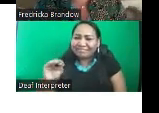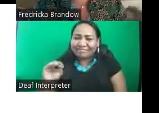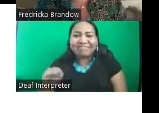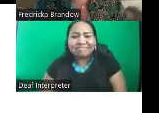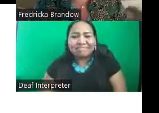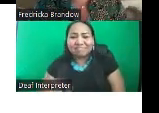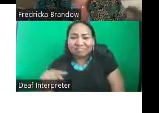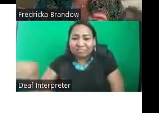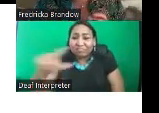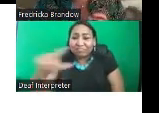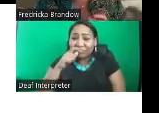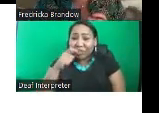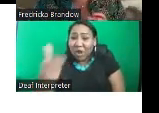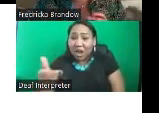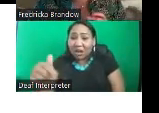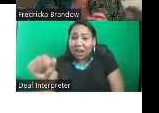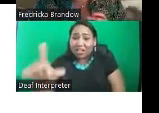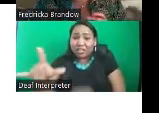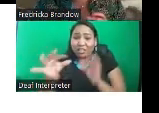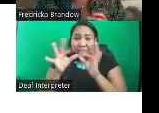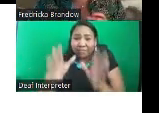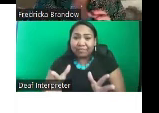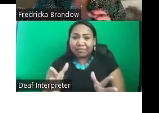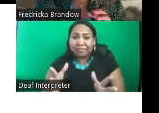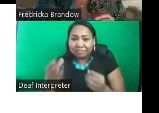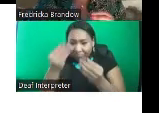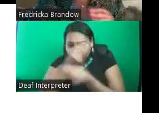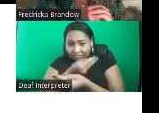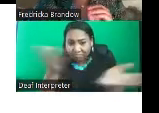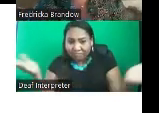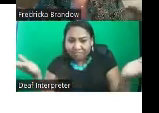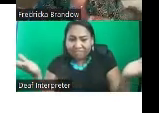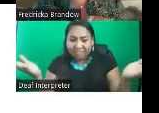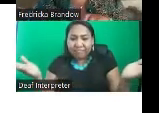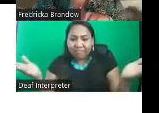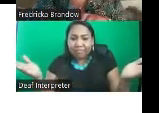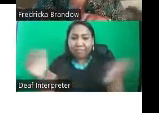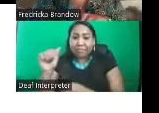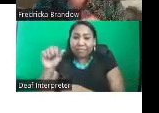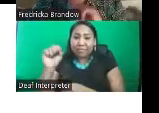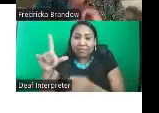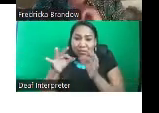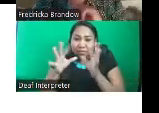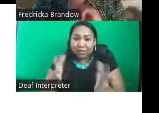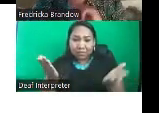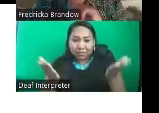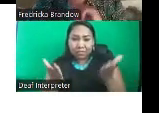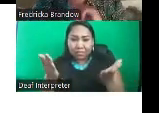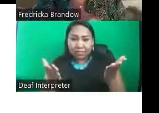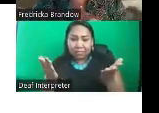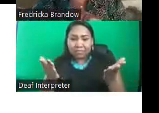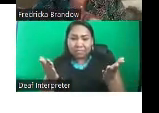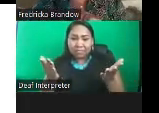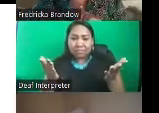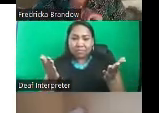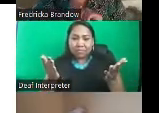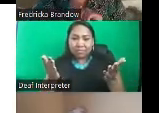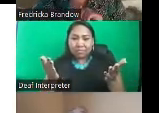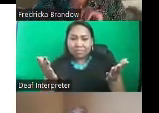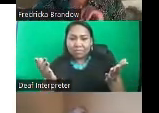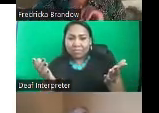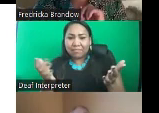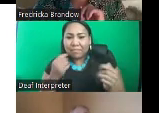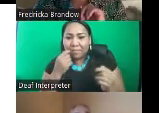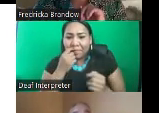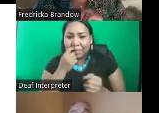The ASL support team may or may not be on after the next minute.